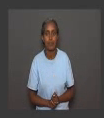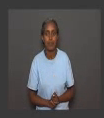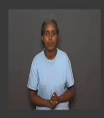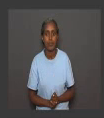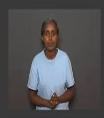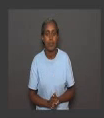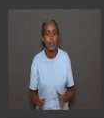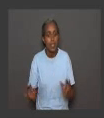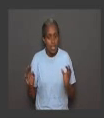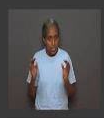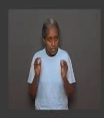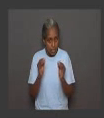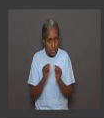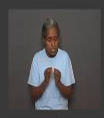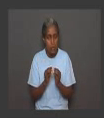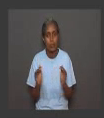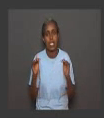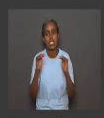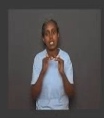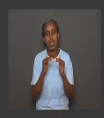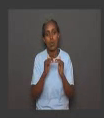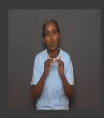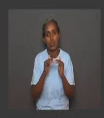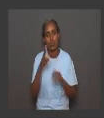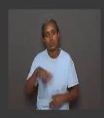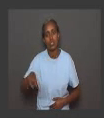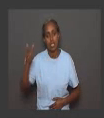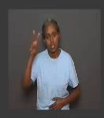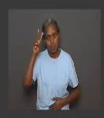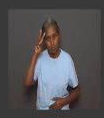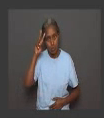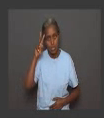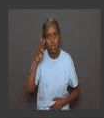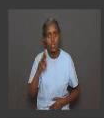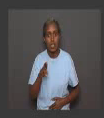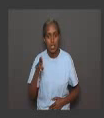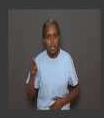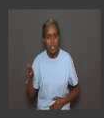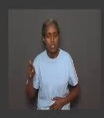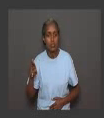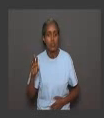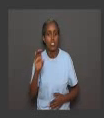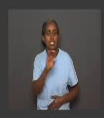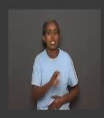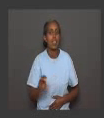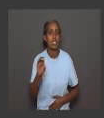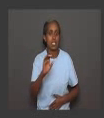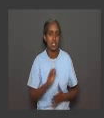The sum is equal to the squared radius of the circle.